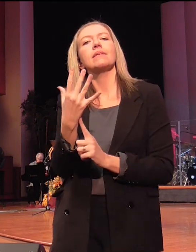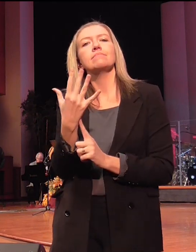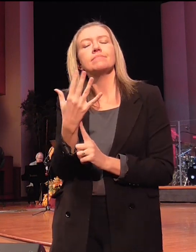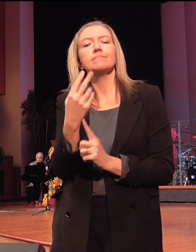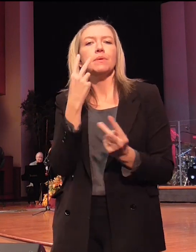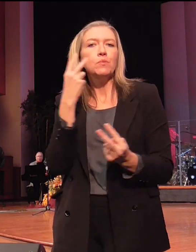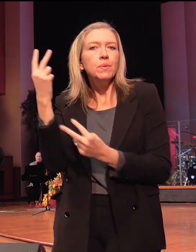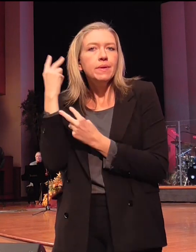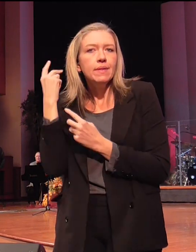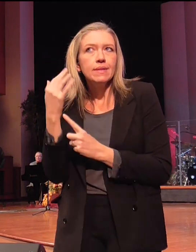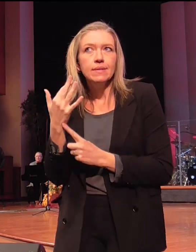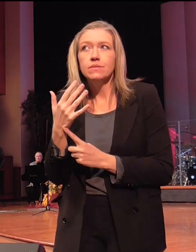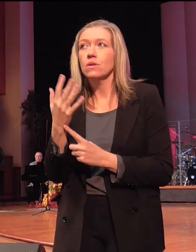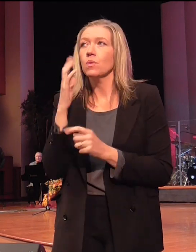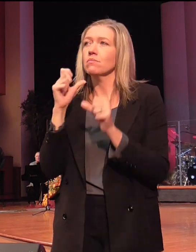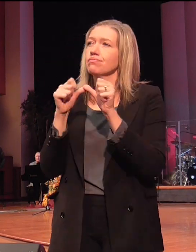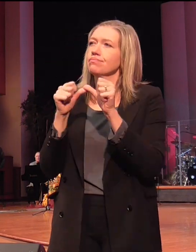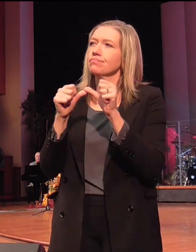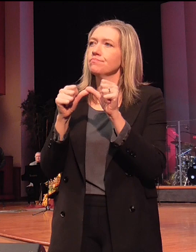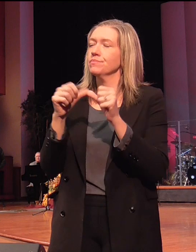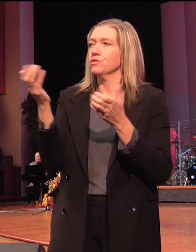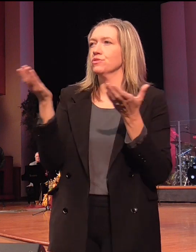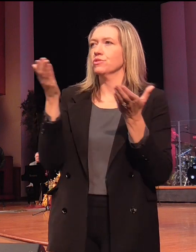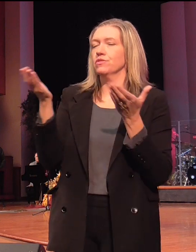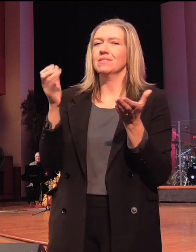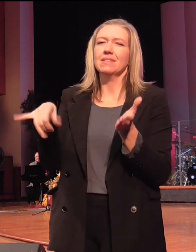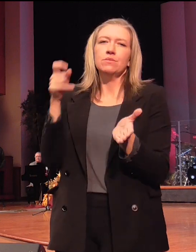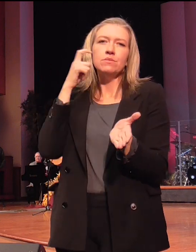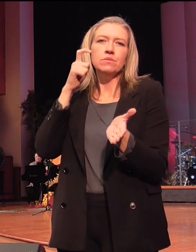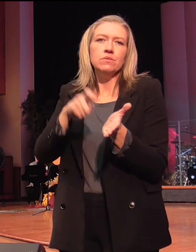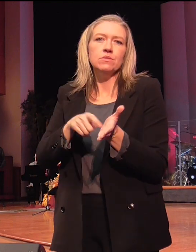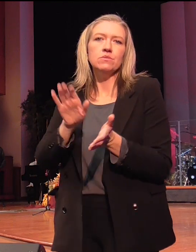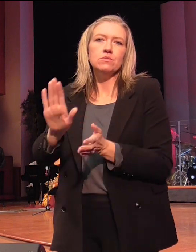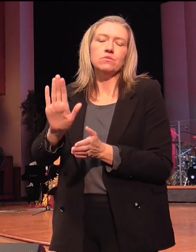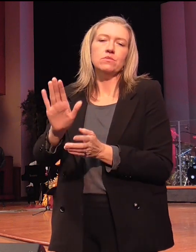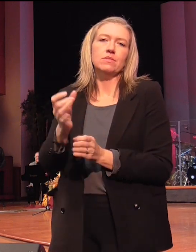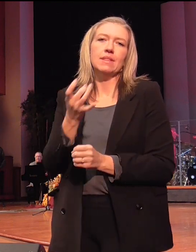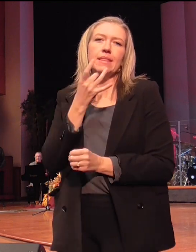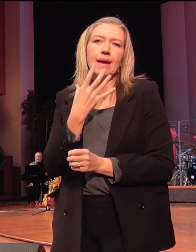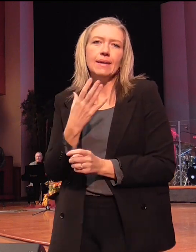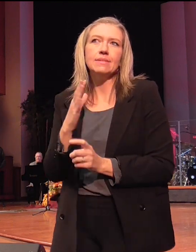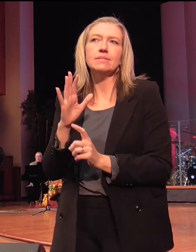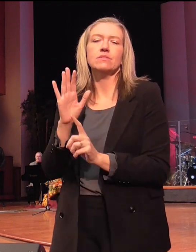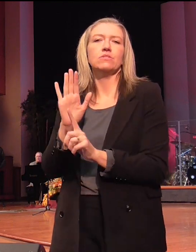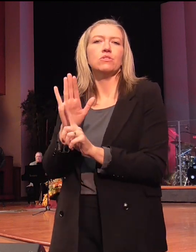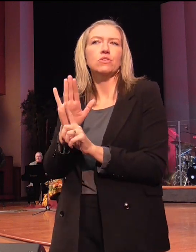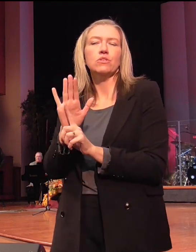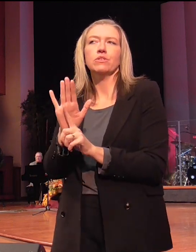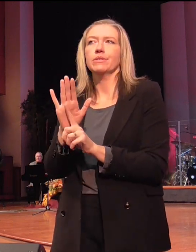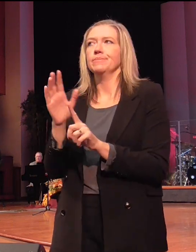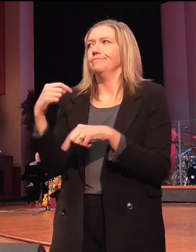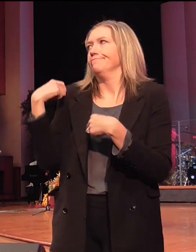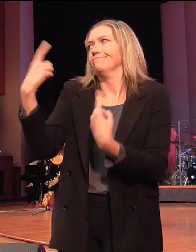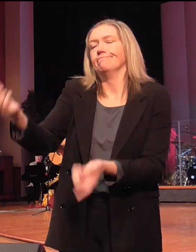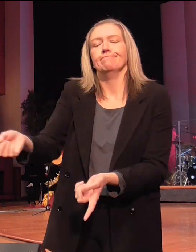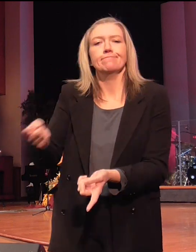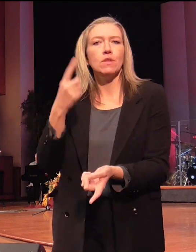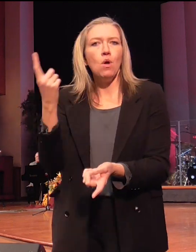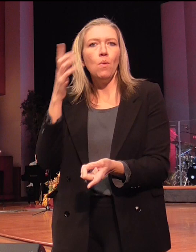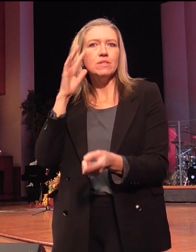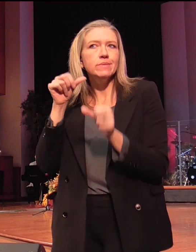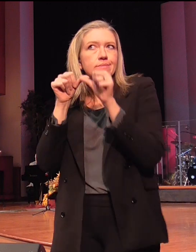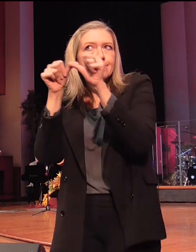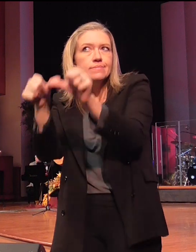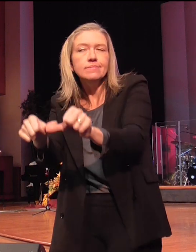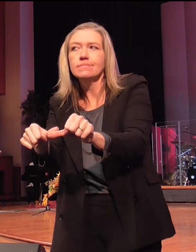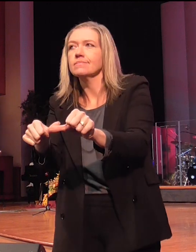going to stay lit throughout our service. It's in recognition of the light that Reverend Millie has been and always shall be